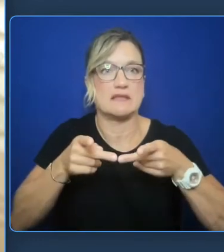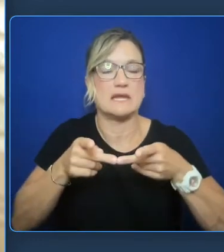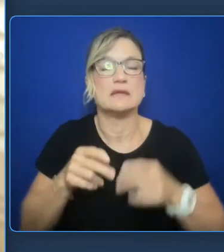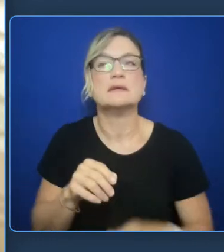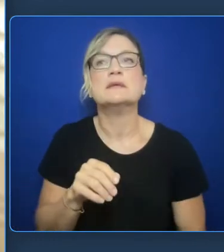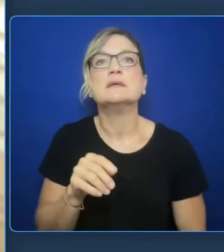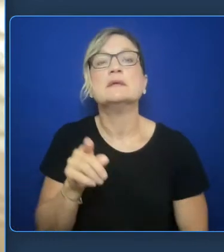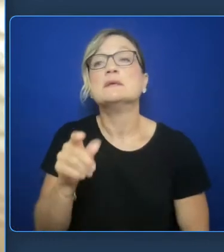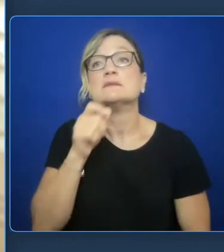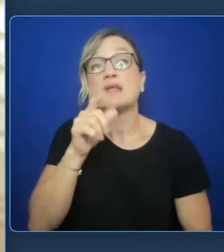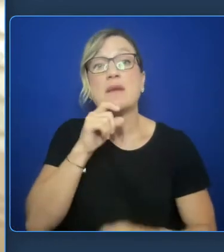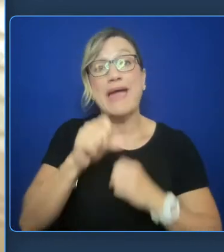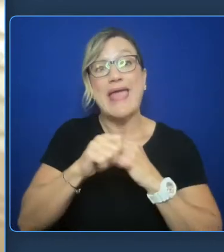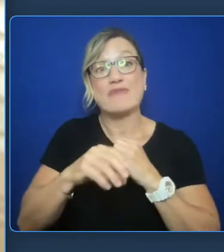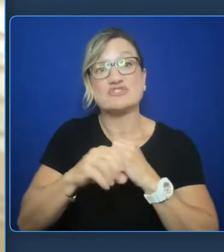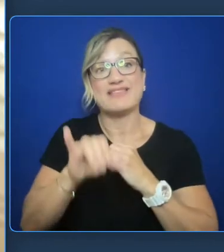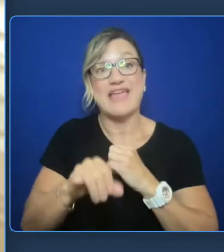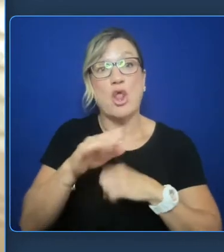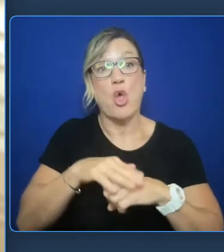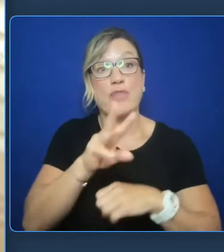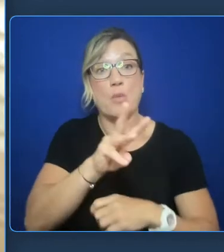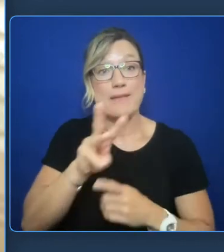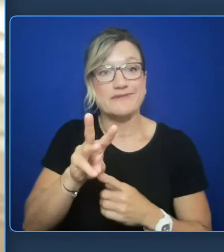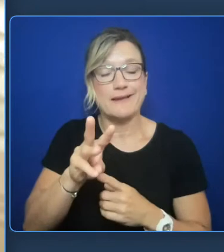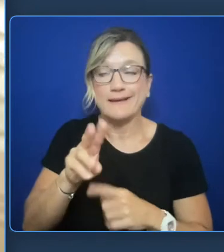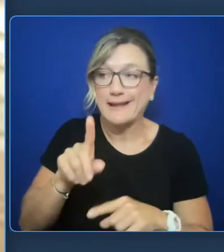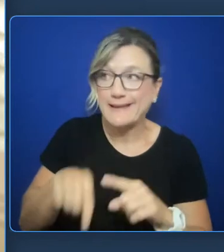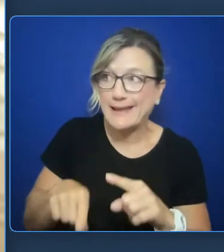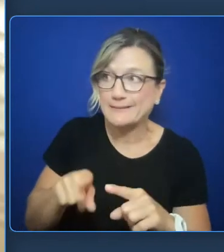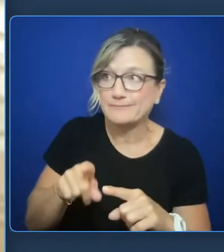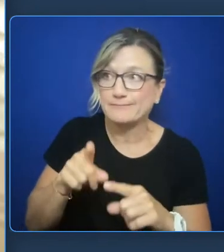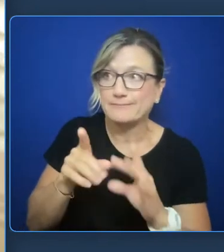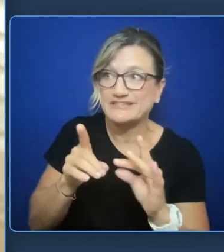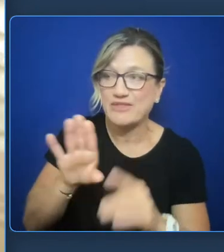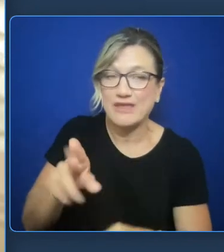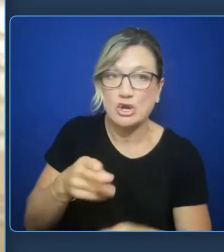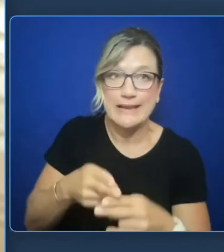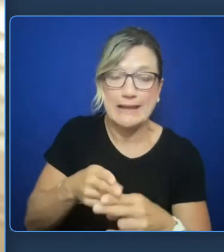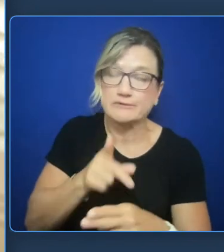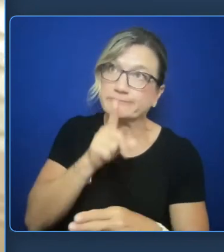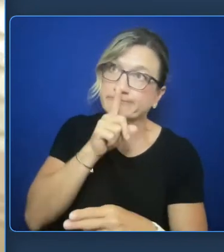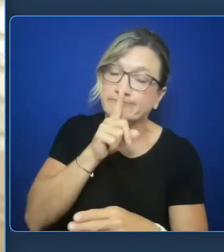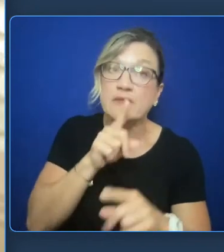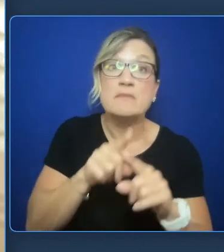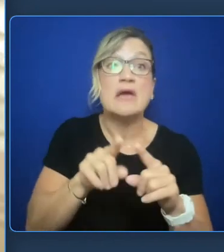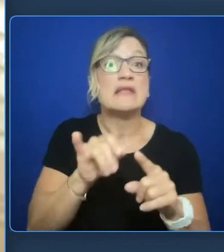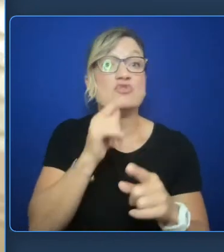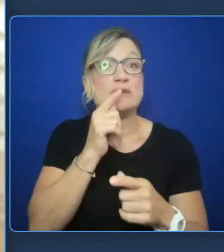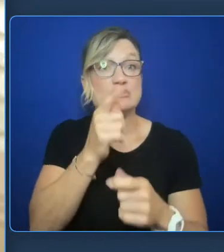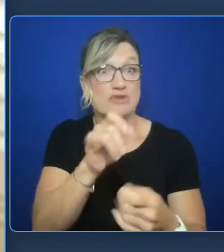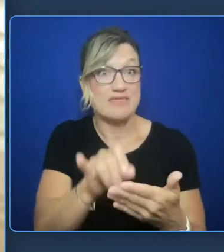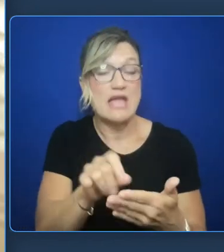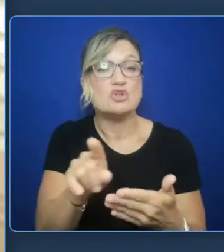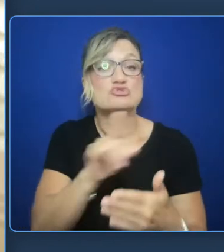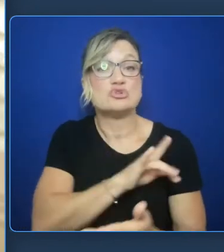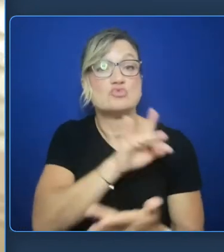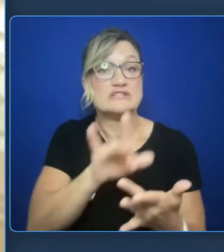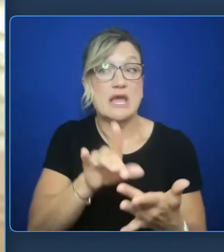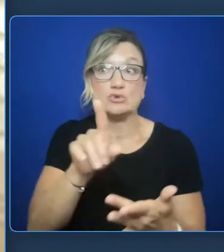not advertise that on their website, and I don't think I can mention them specifically. But if you're interested in that, you should reach